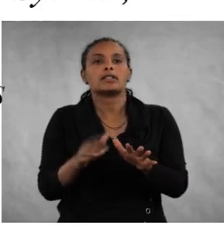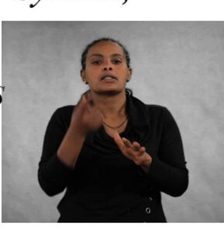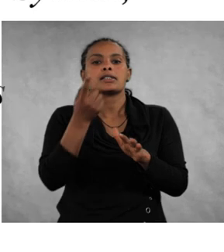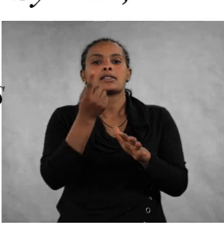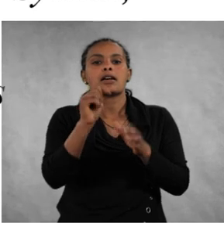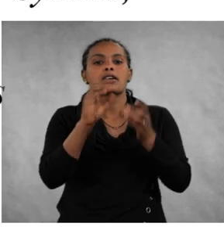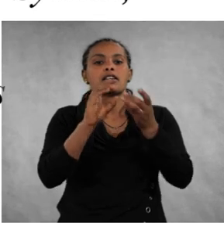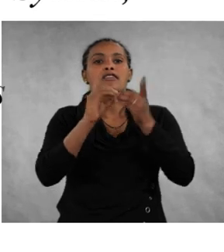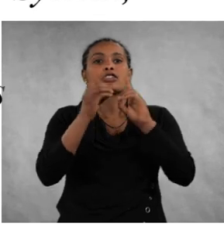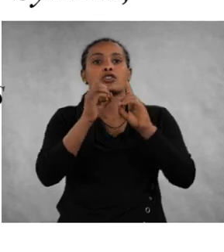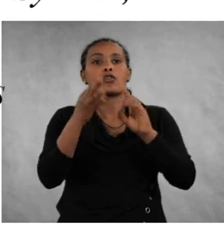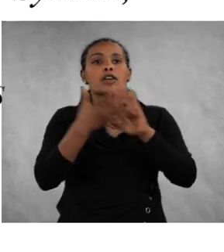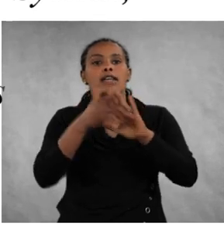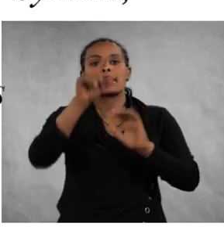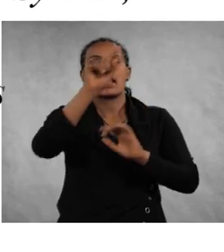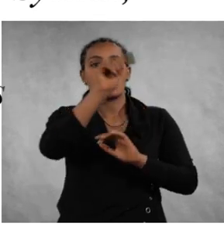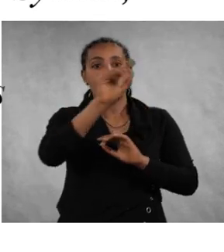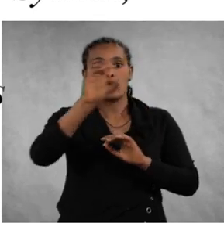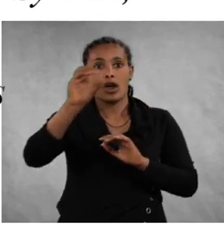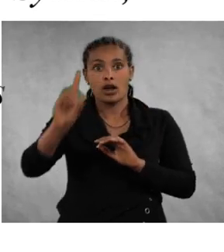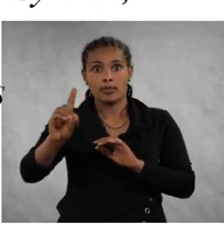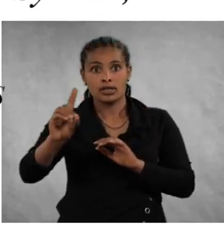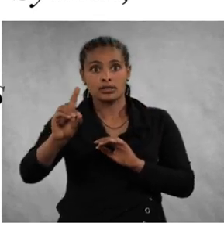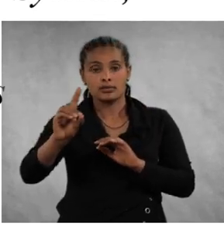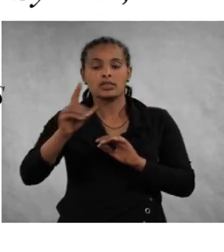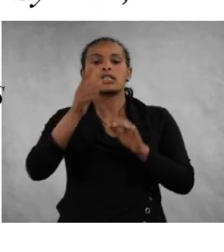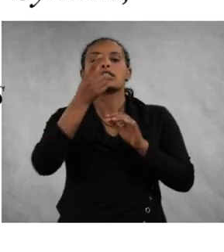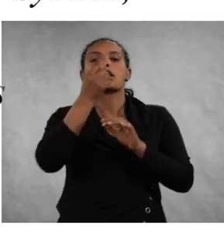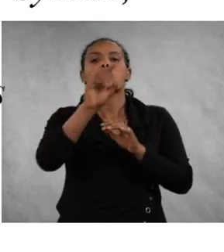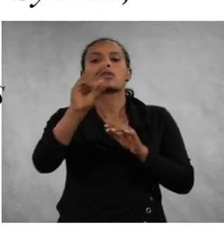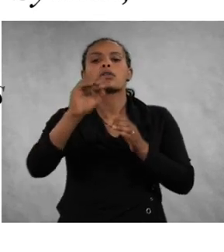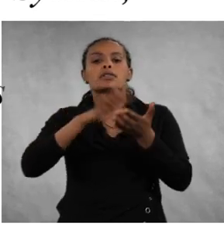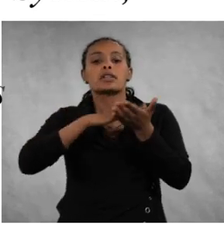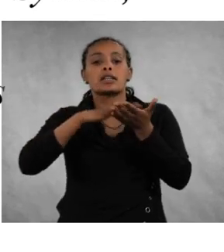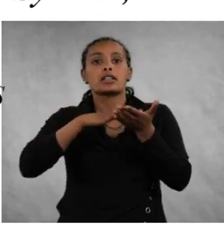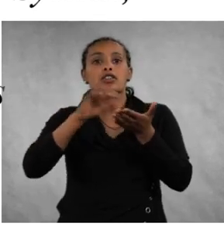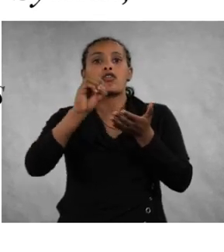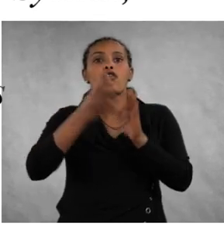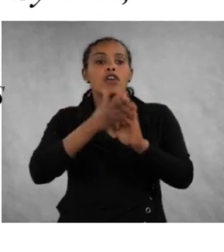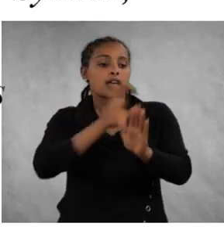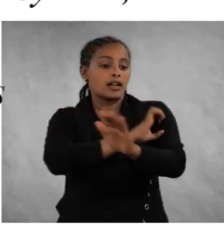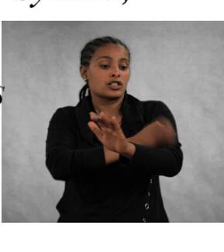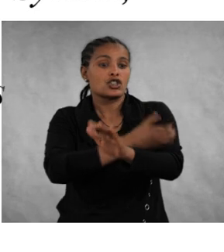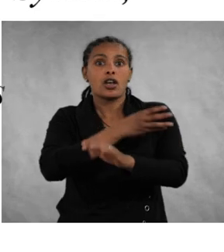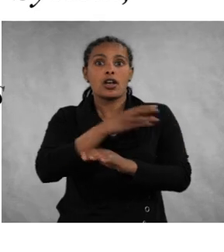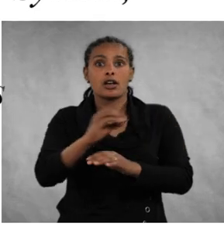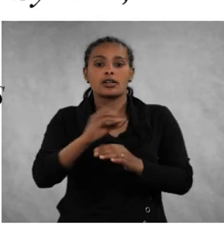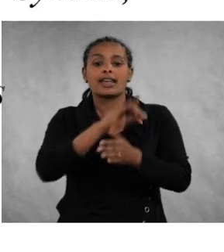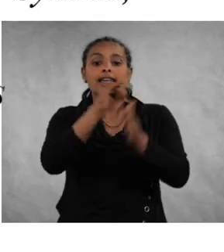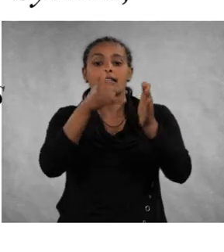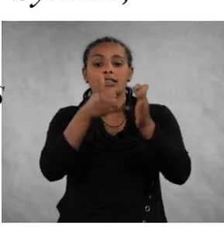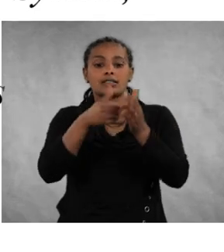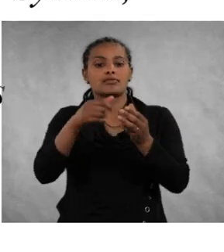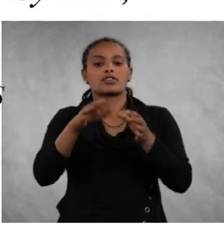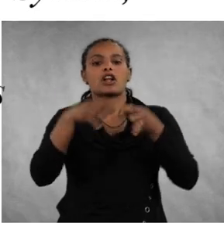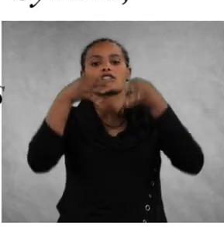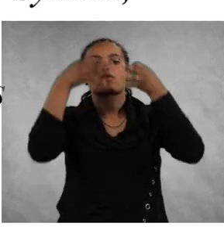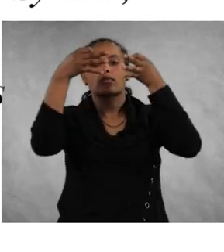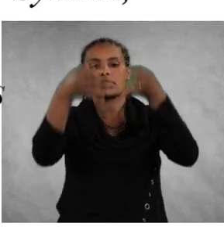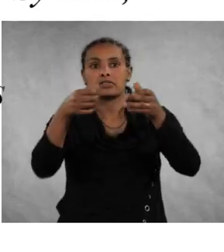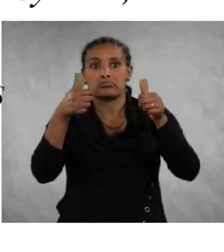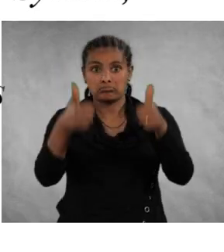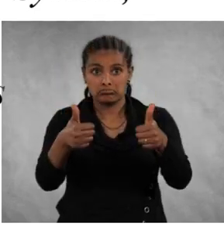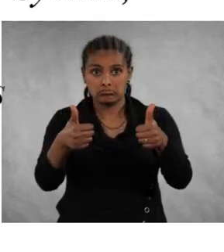the definition of thermodynamics. Thermodynamics is the study of energy and its transformation.